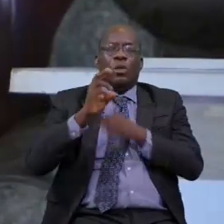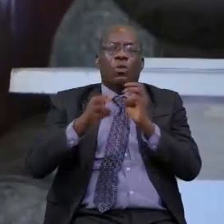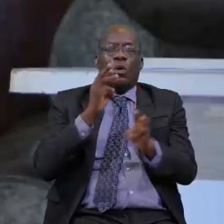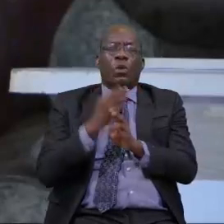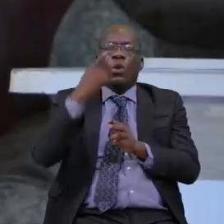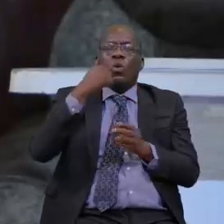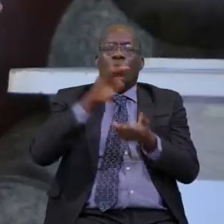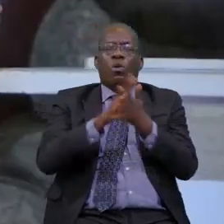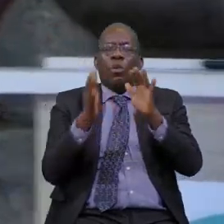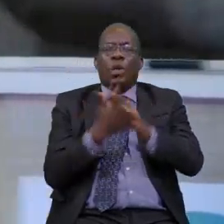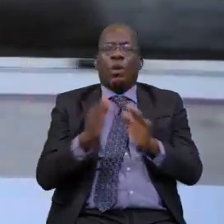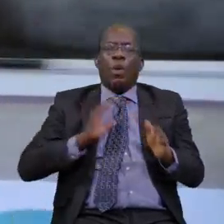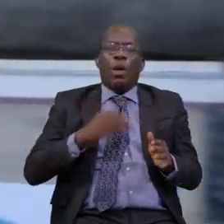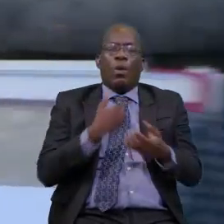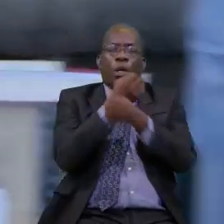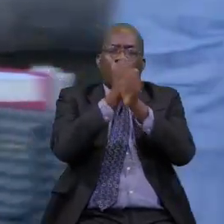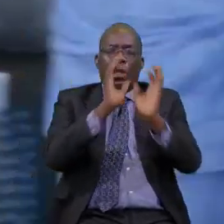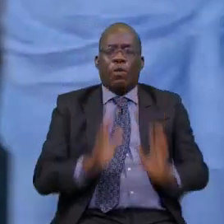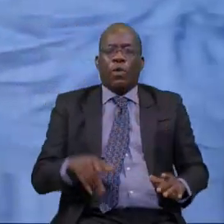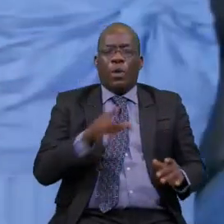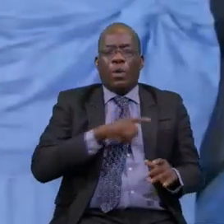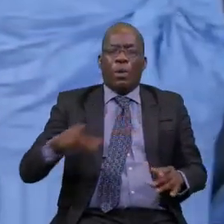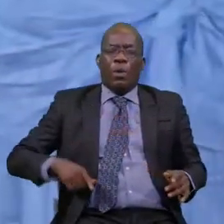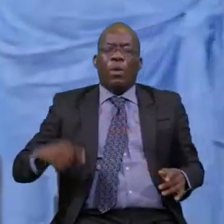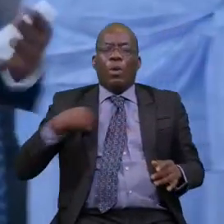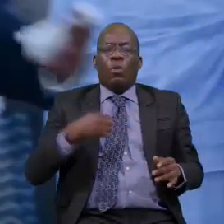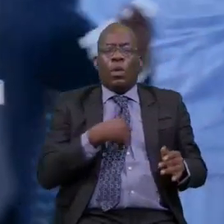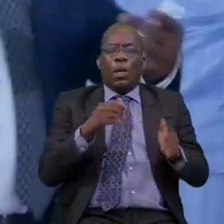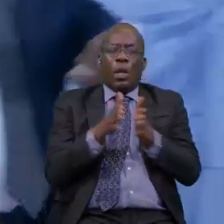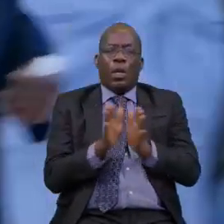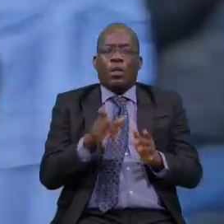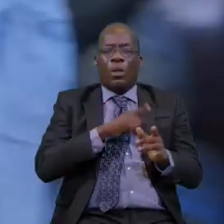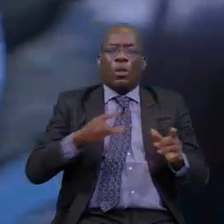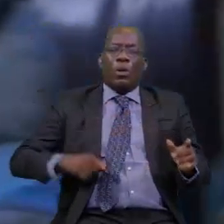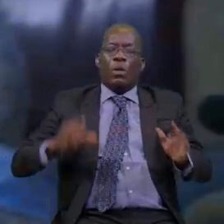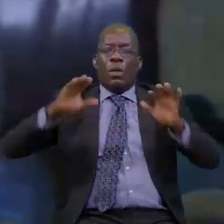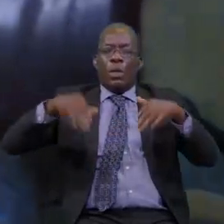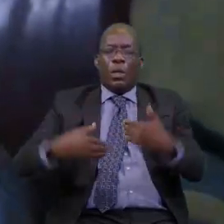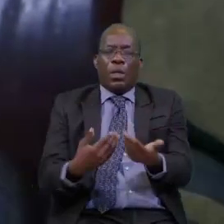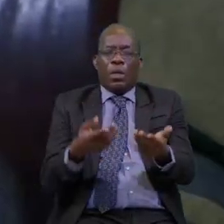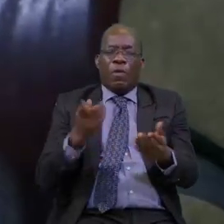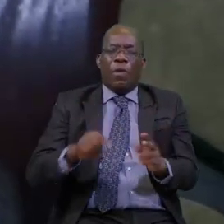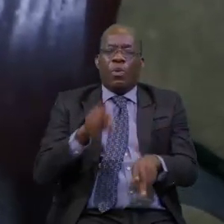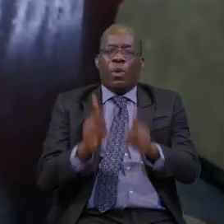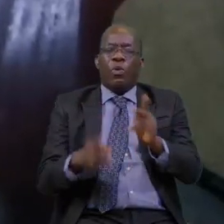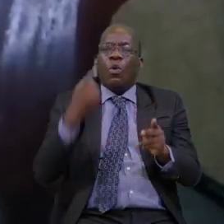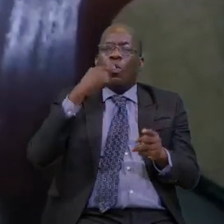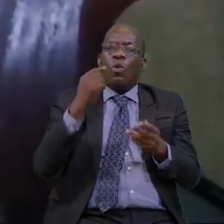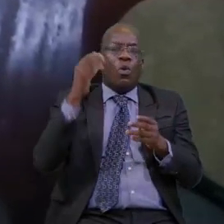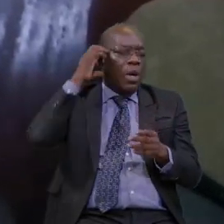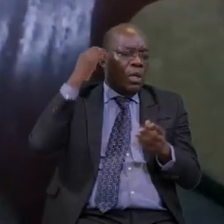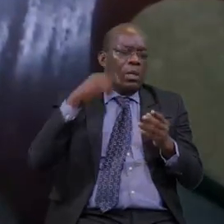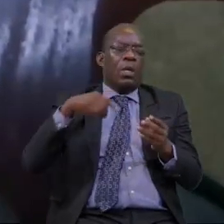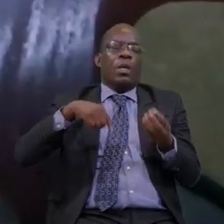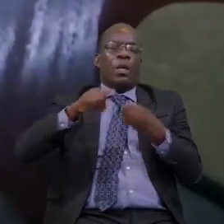Savior, Lord. We're asking, Lord, you grant the people who have heard this about Jesus to believe